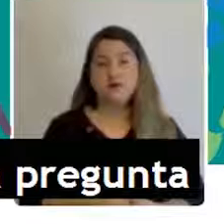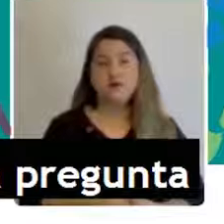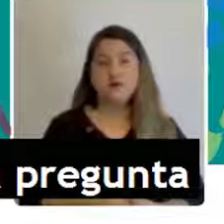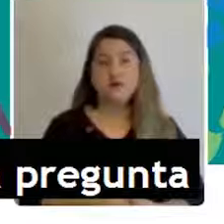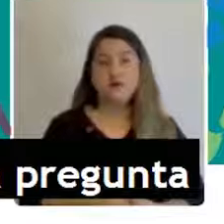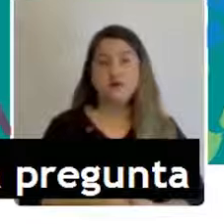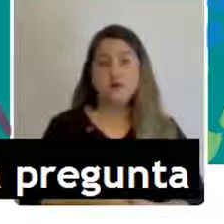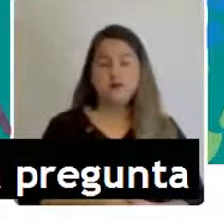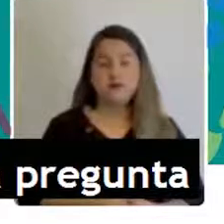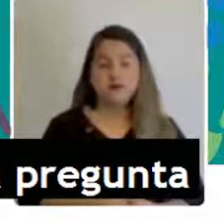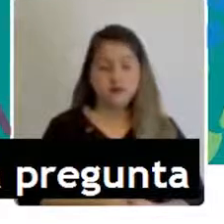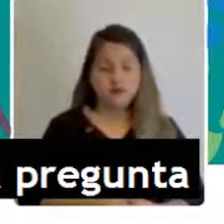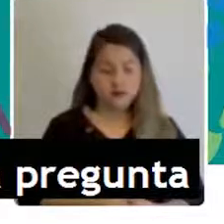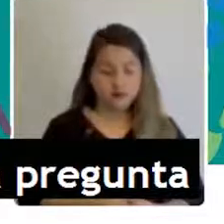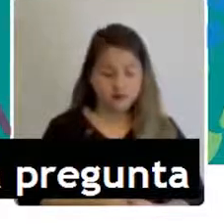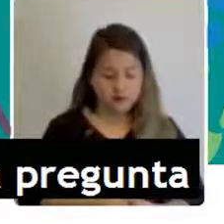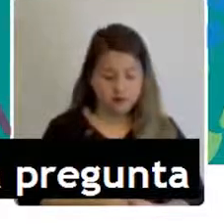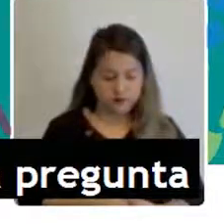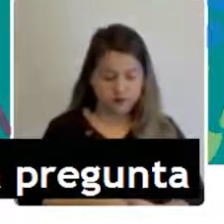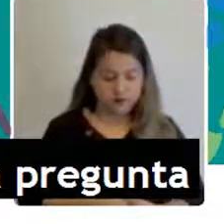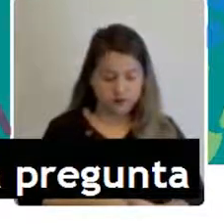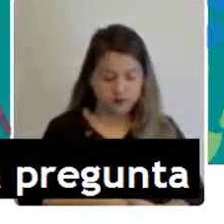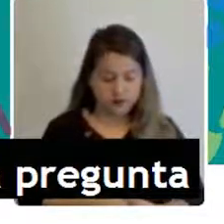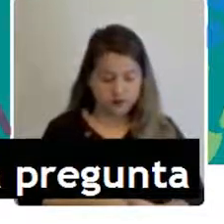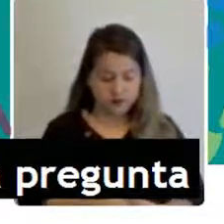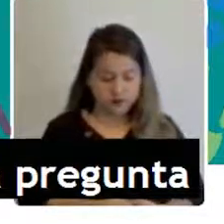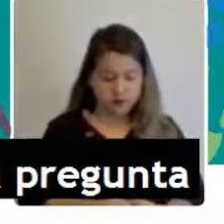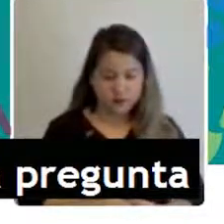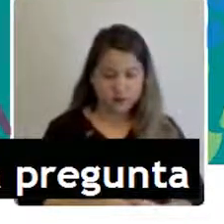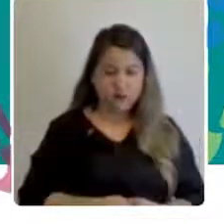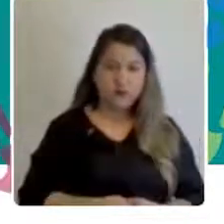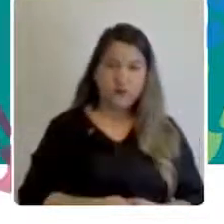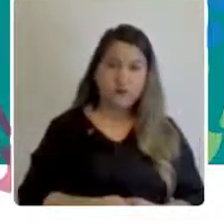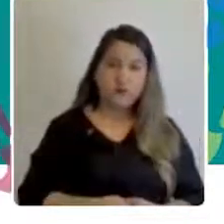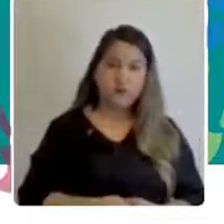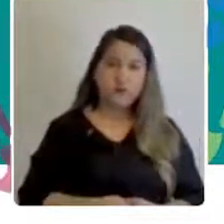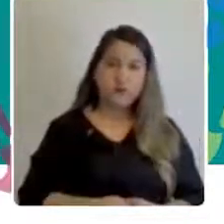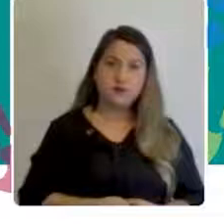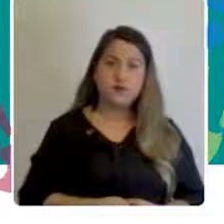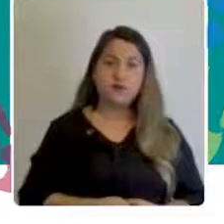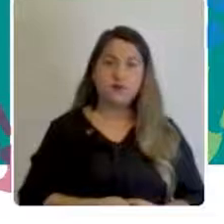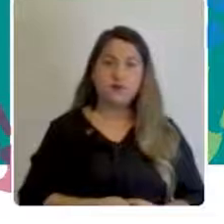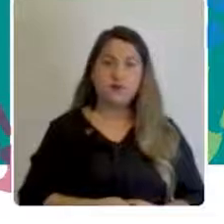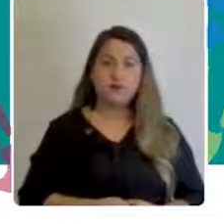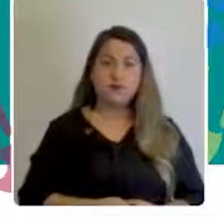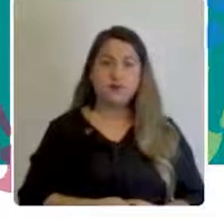Sorry, I have difficulties in hearing the question.